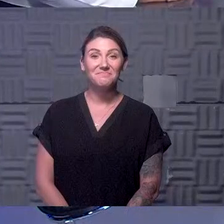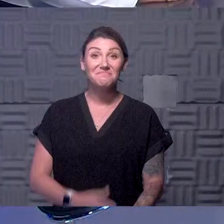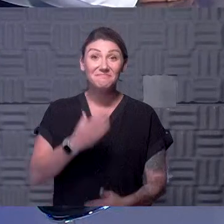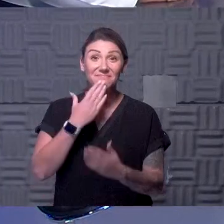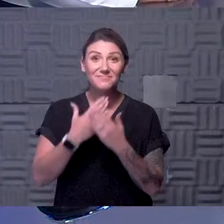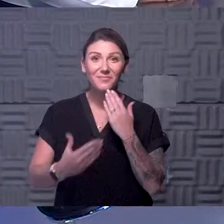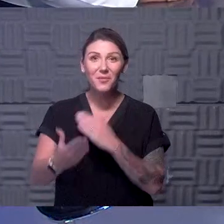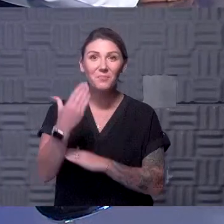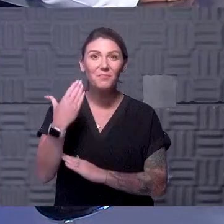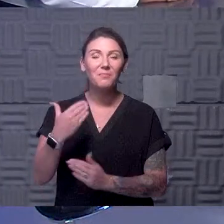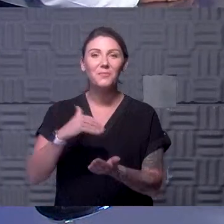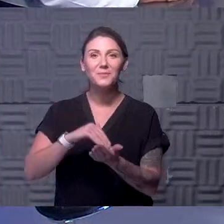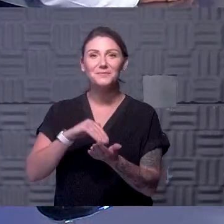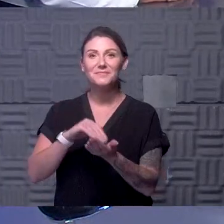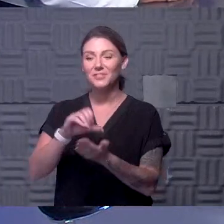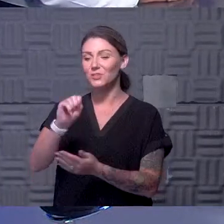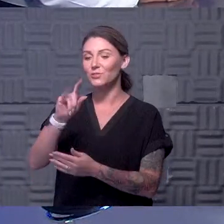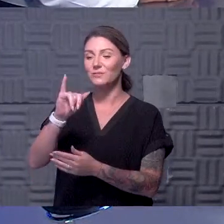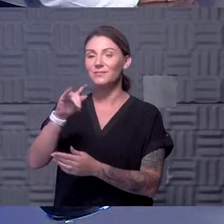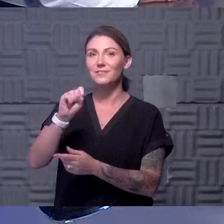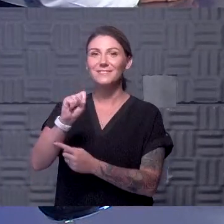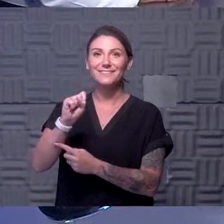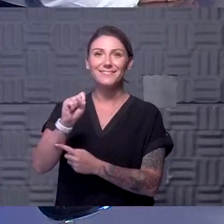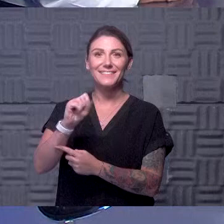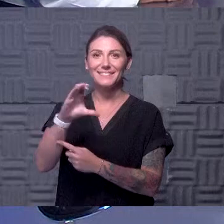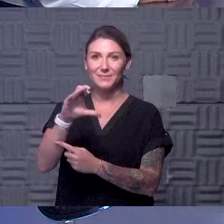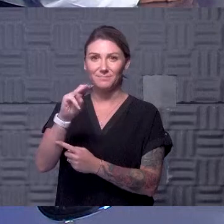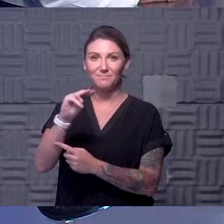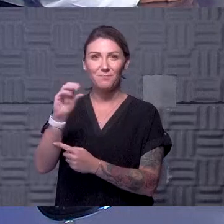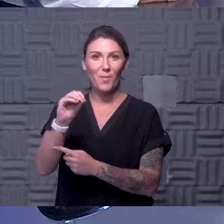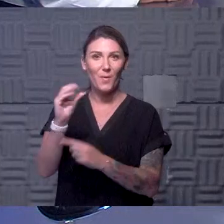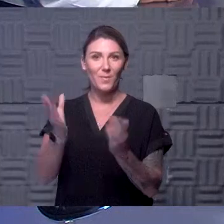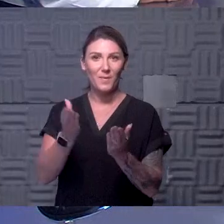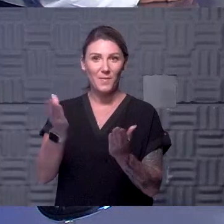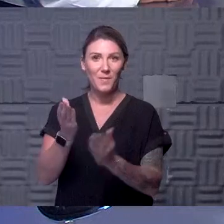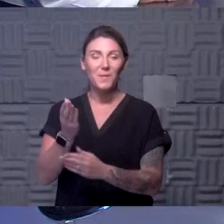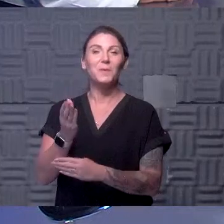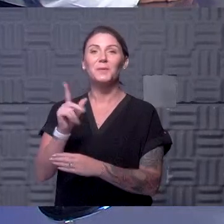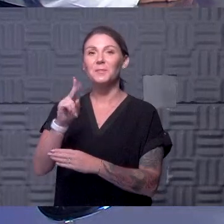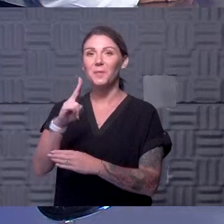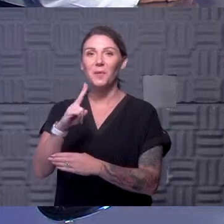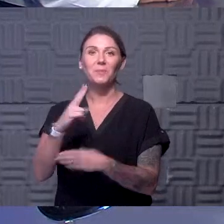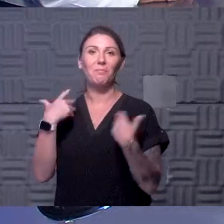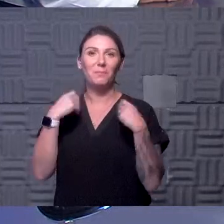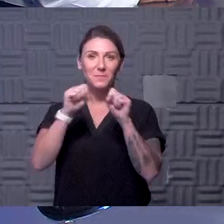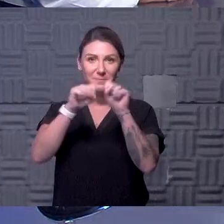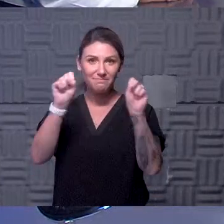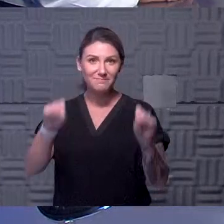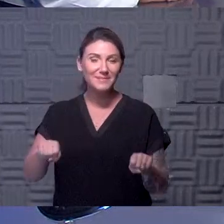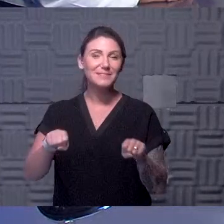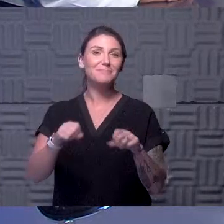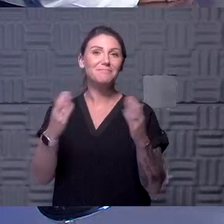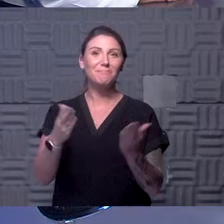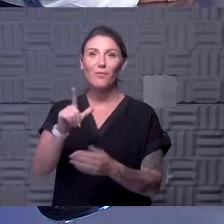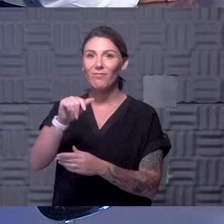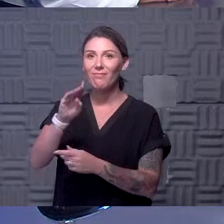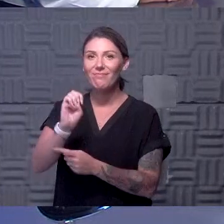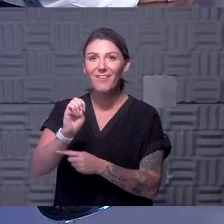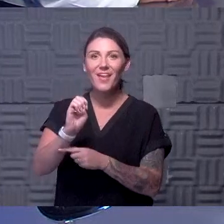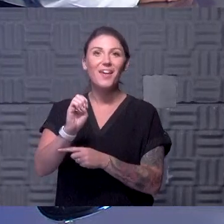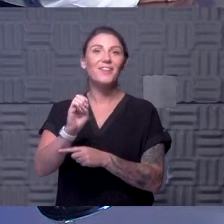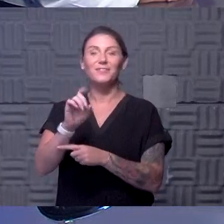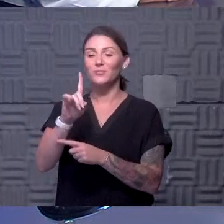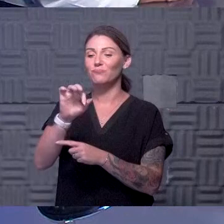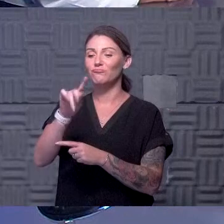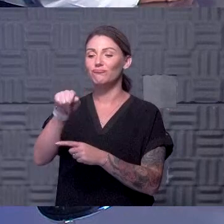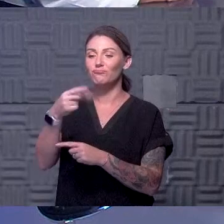Hey, good morning. This is Steve Stites, Chief Medical Officer here at the University of Kansas Health System, broadcasting with you live from the Dolph Simons Family Studio. Hawkeye is on my right,